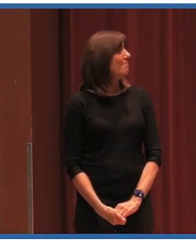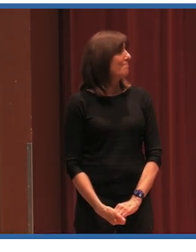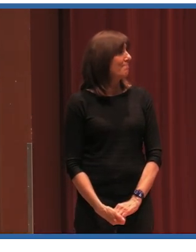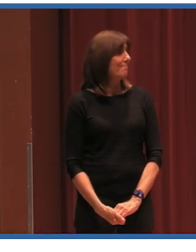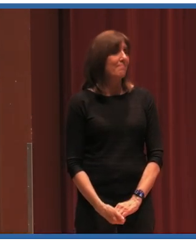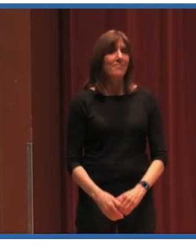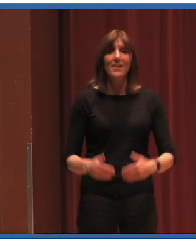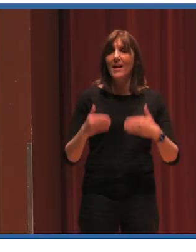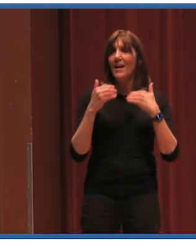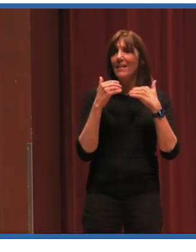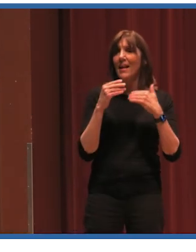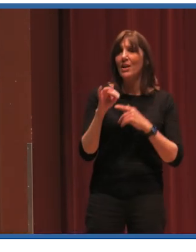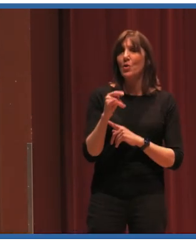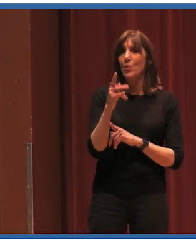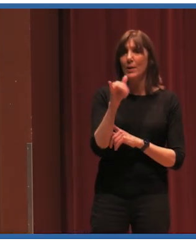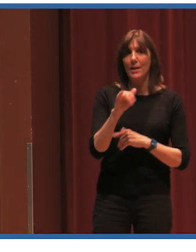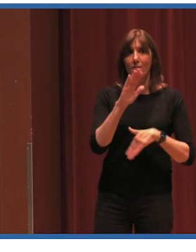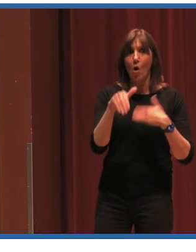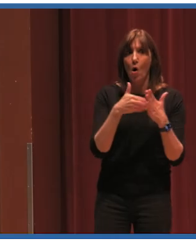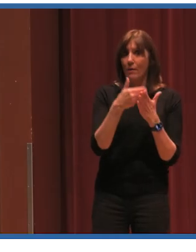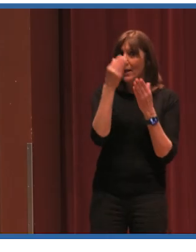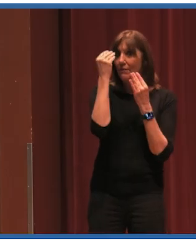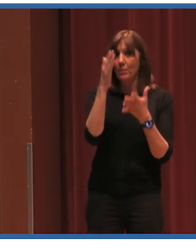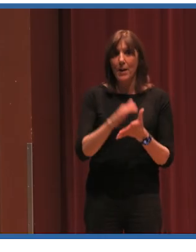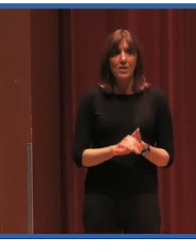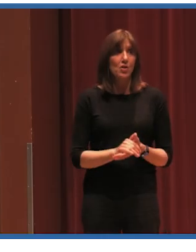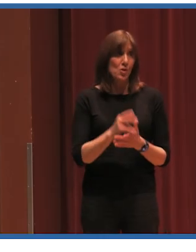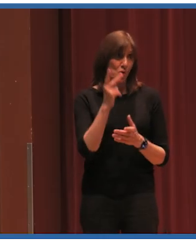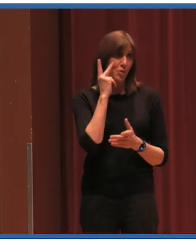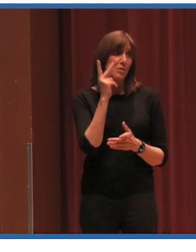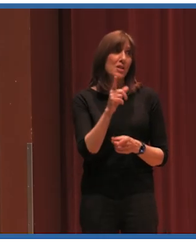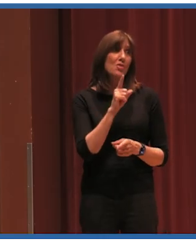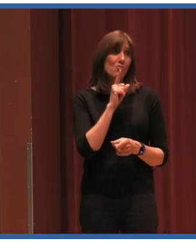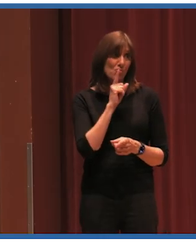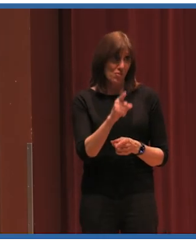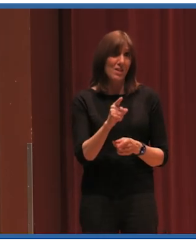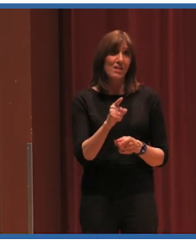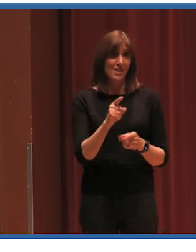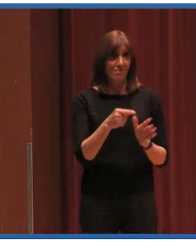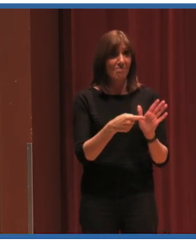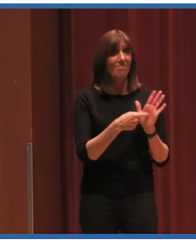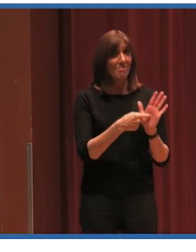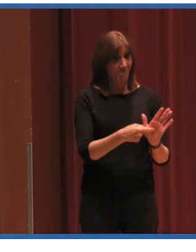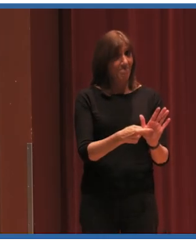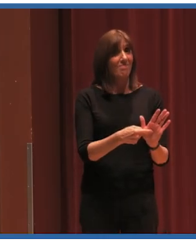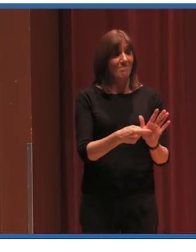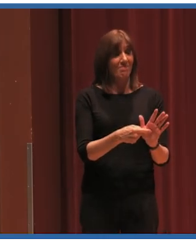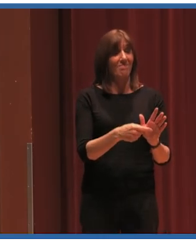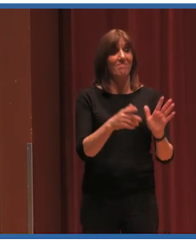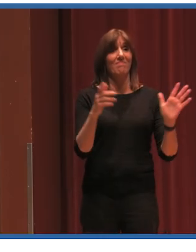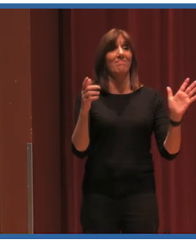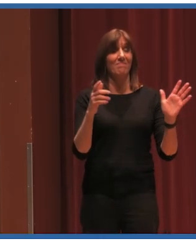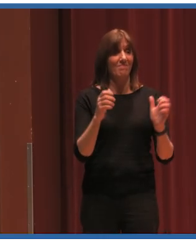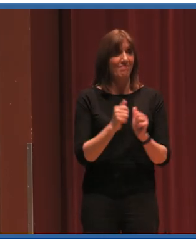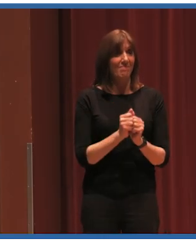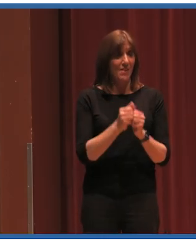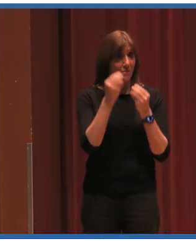Thank you, Whitney, for all that data. As you can see, there's some really stark contrasts and some